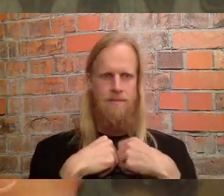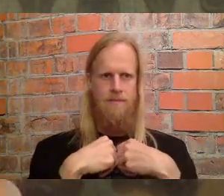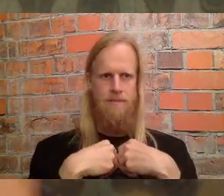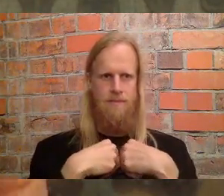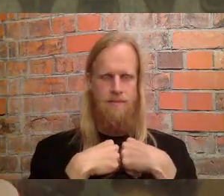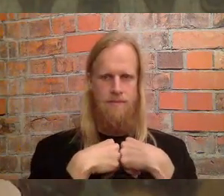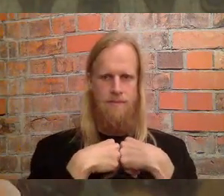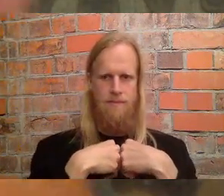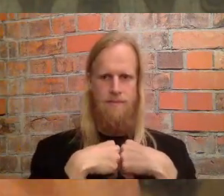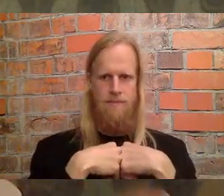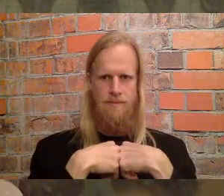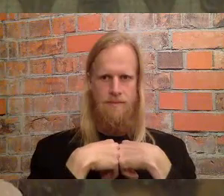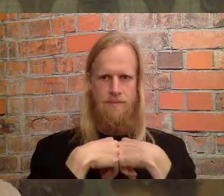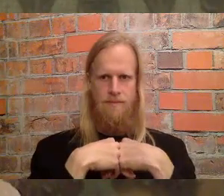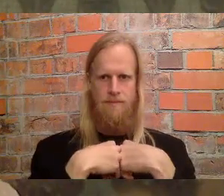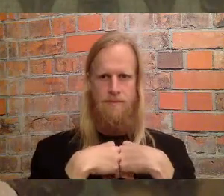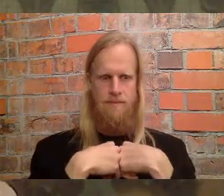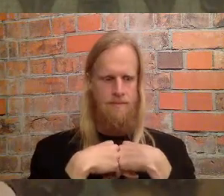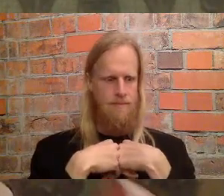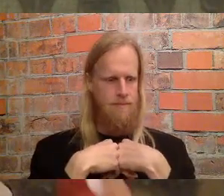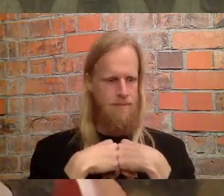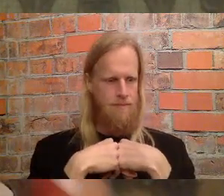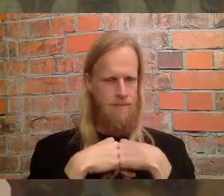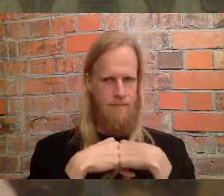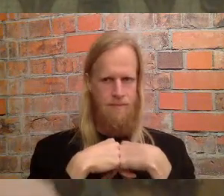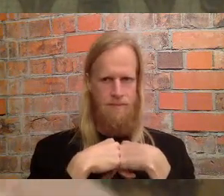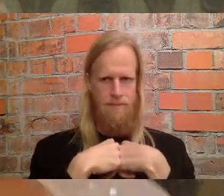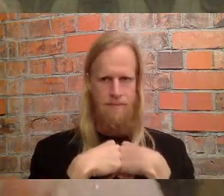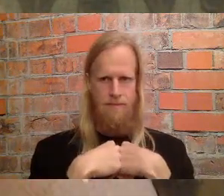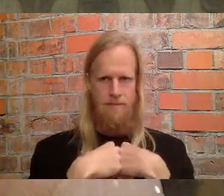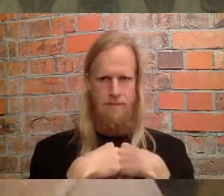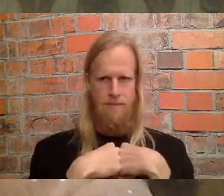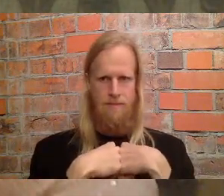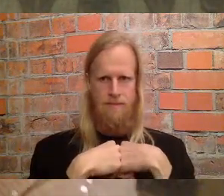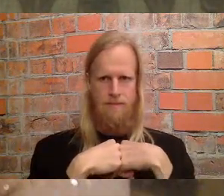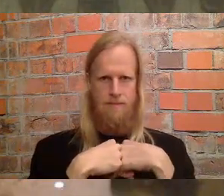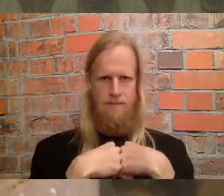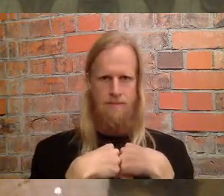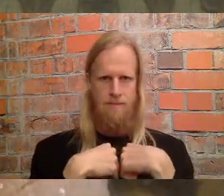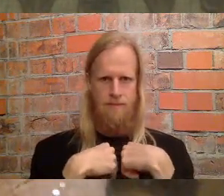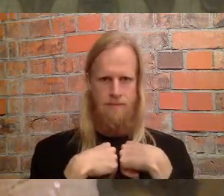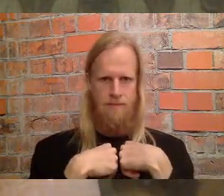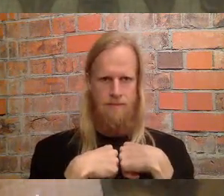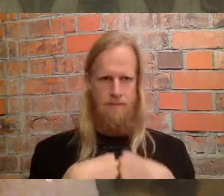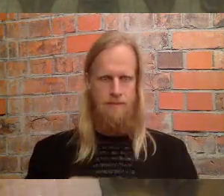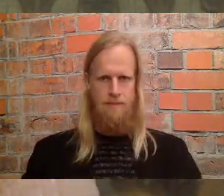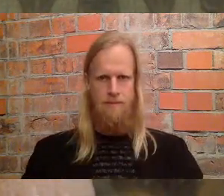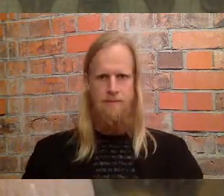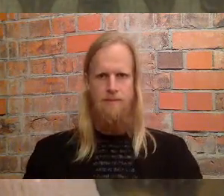you need to learn to be able to give your gifts to the next level. Tapping the front of the ribs.